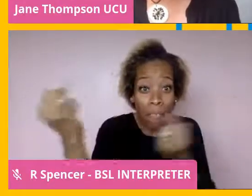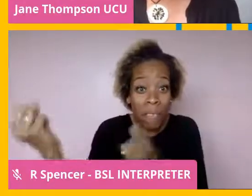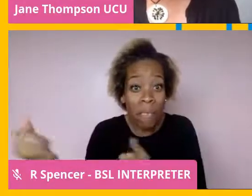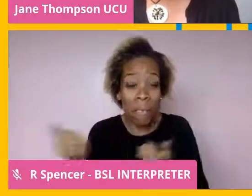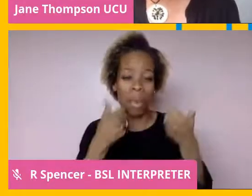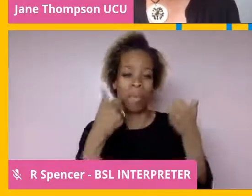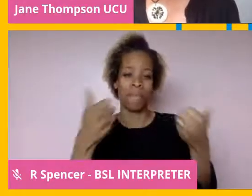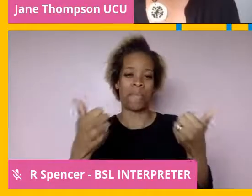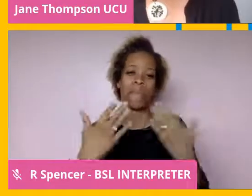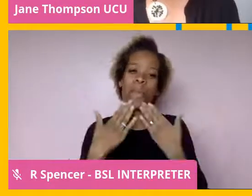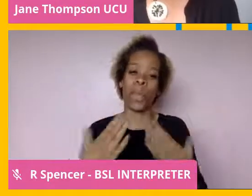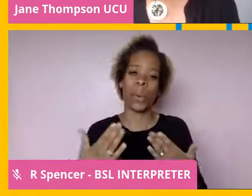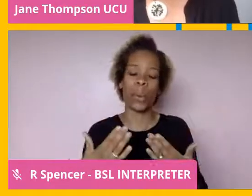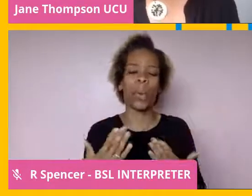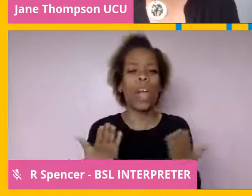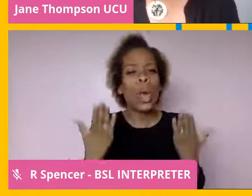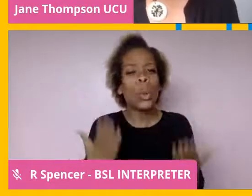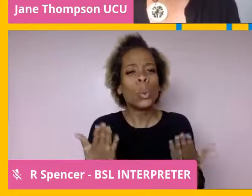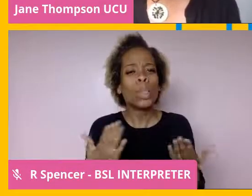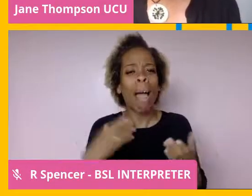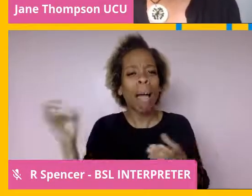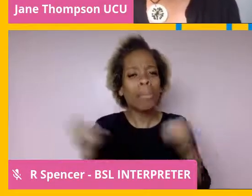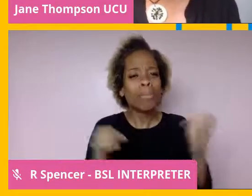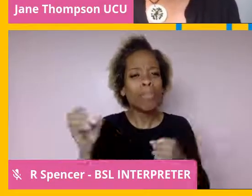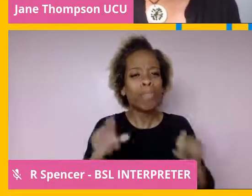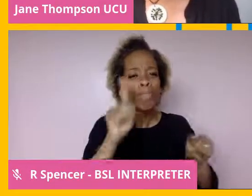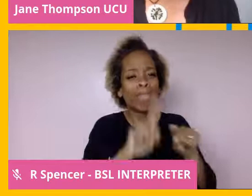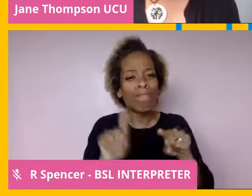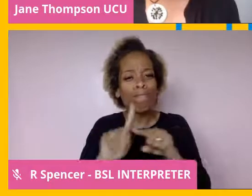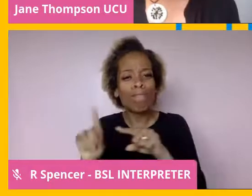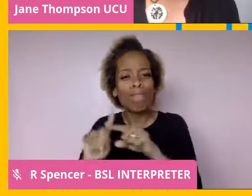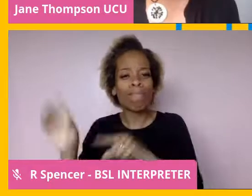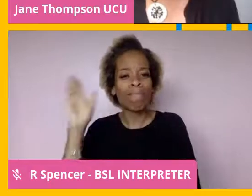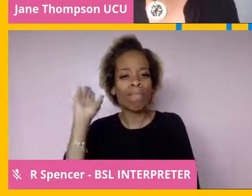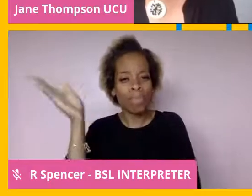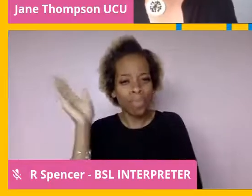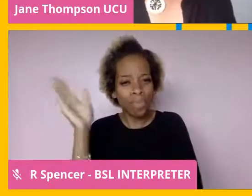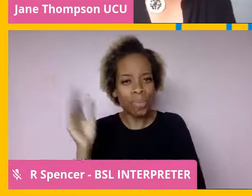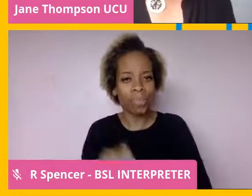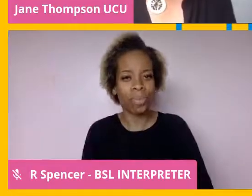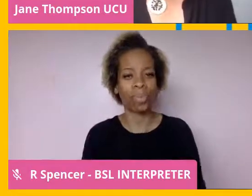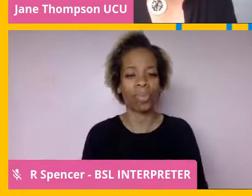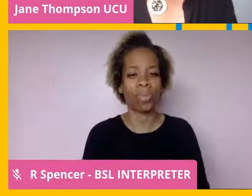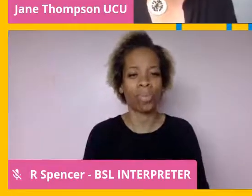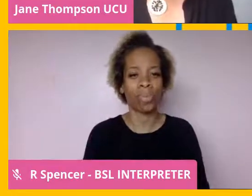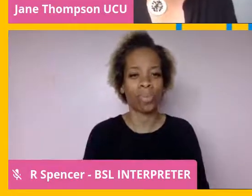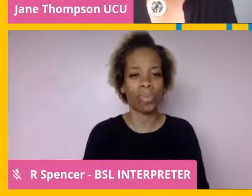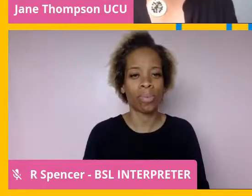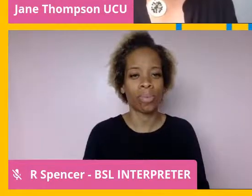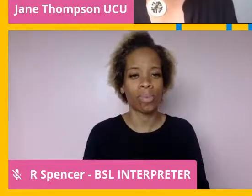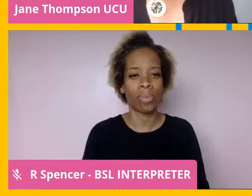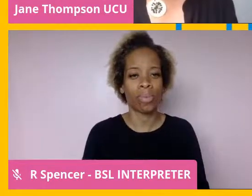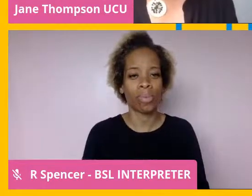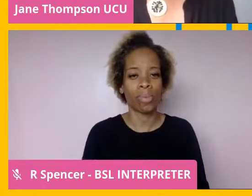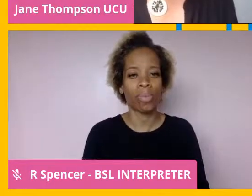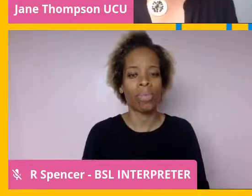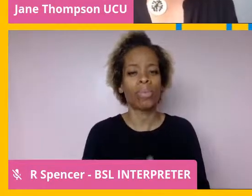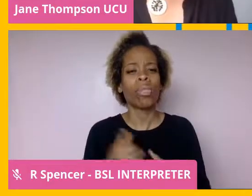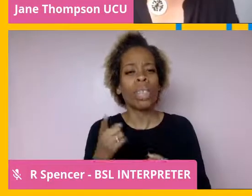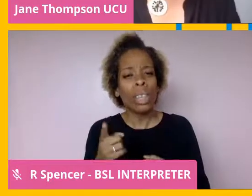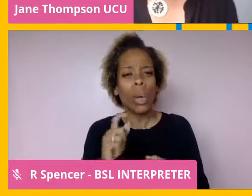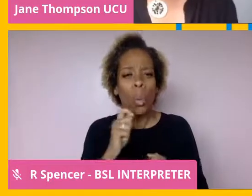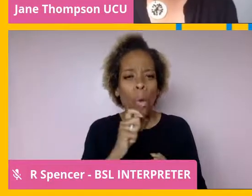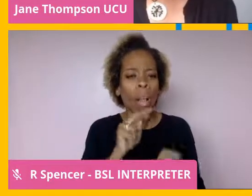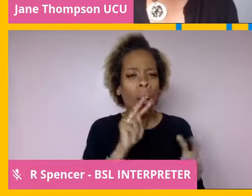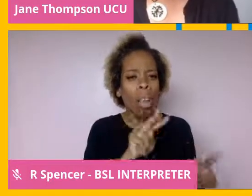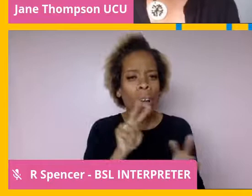number of speakers today, so bear with us. There will be lots of change, but we thought it was really important to hear from a variety of different people and different voices from